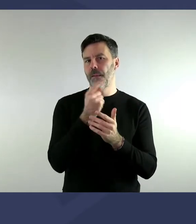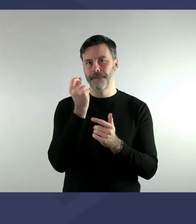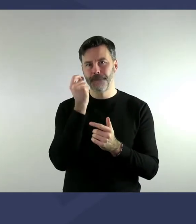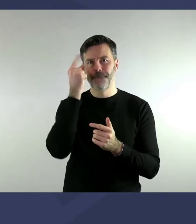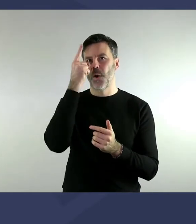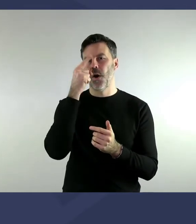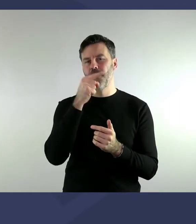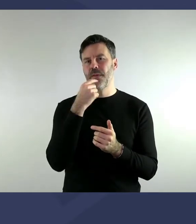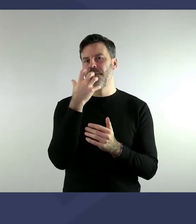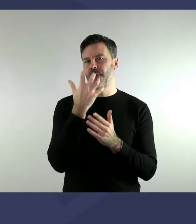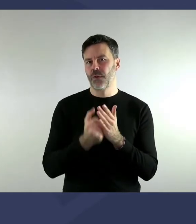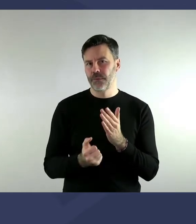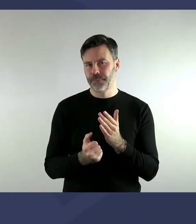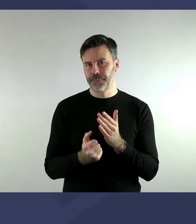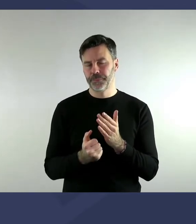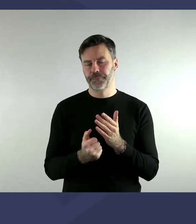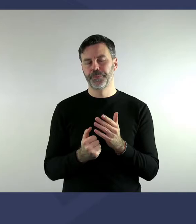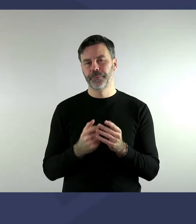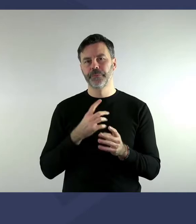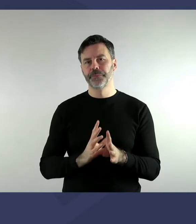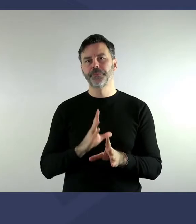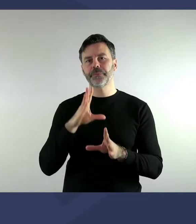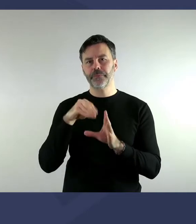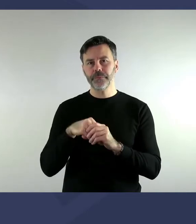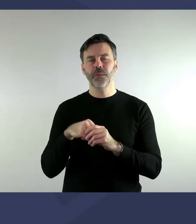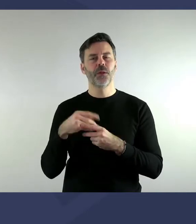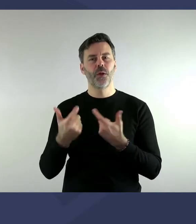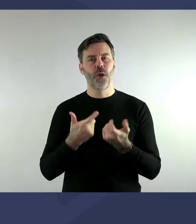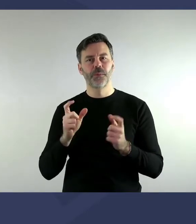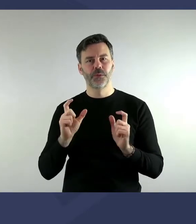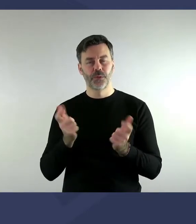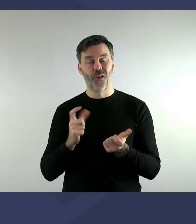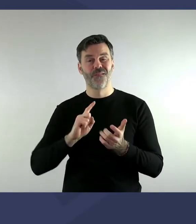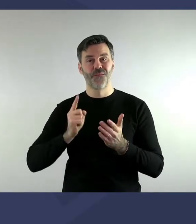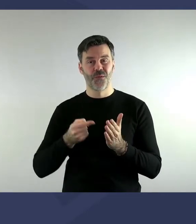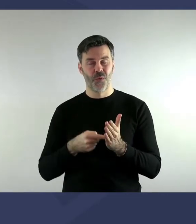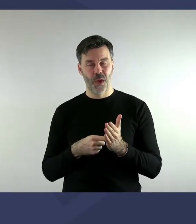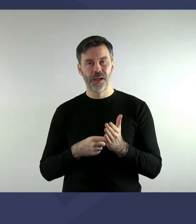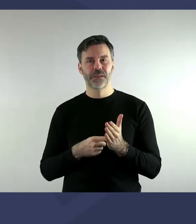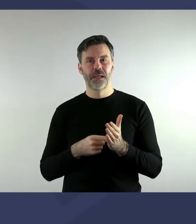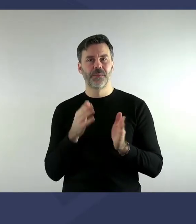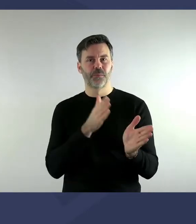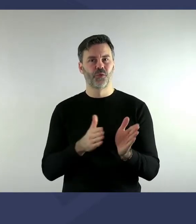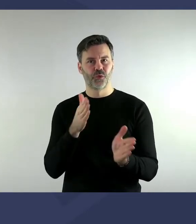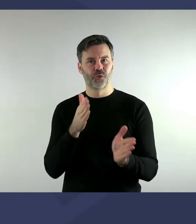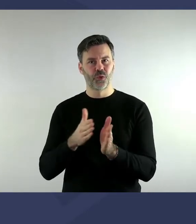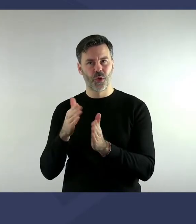can become inspired and try to adapt these solutions in creating this